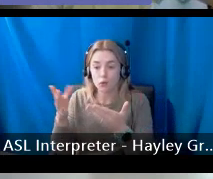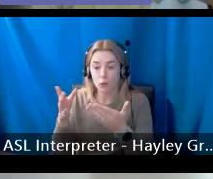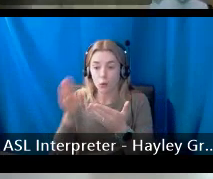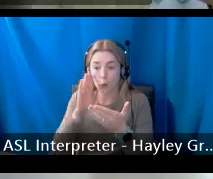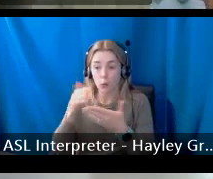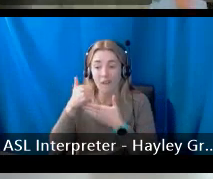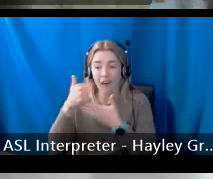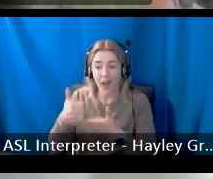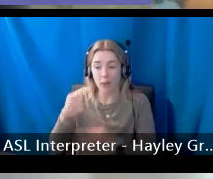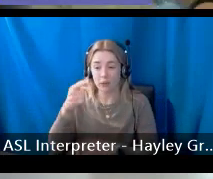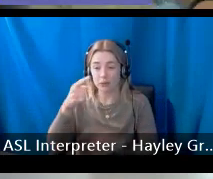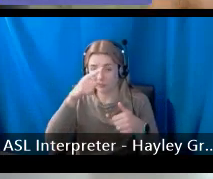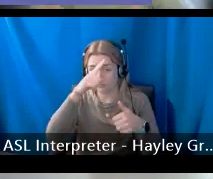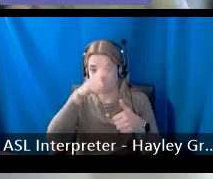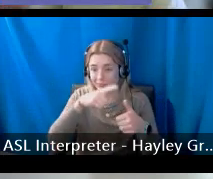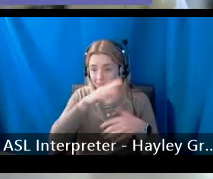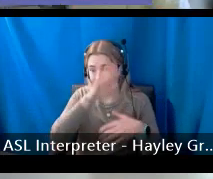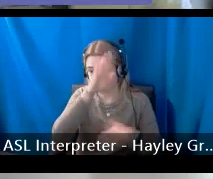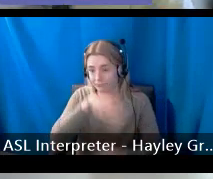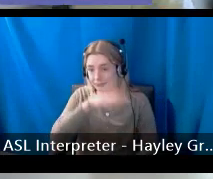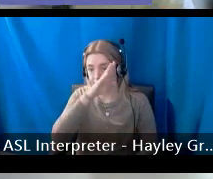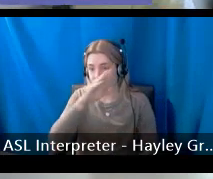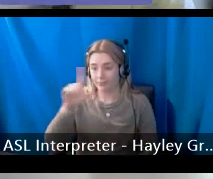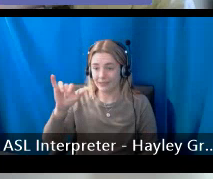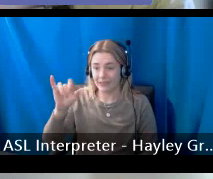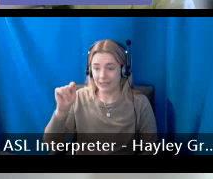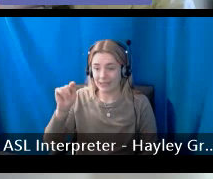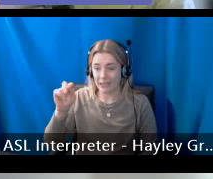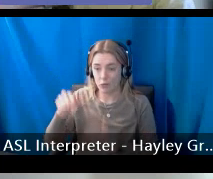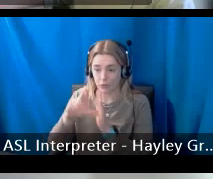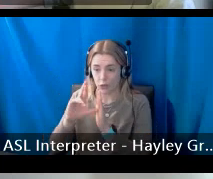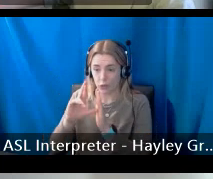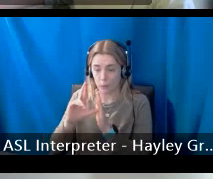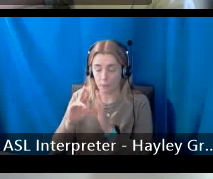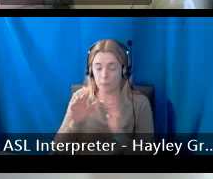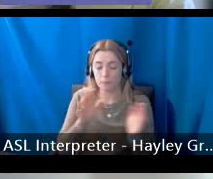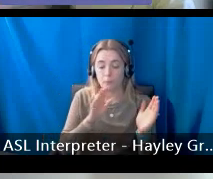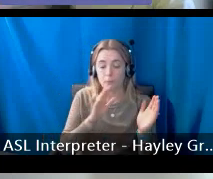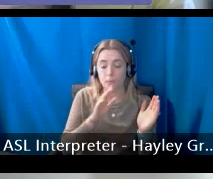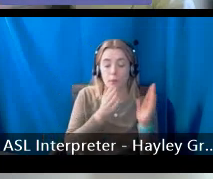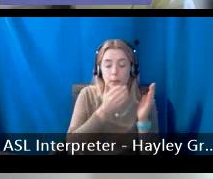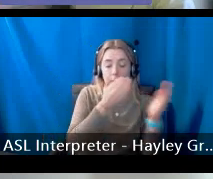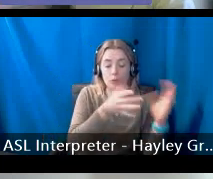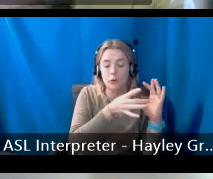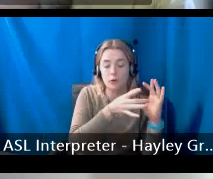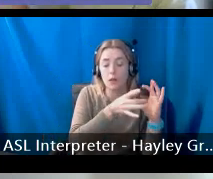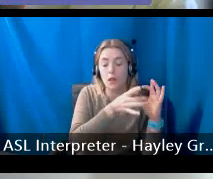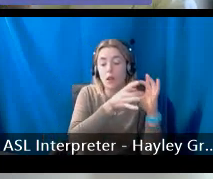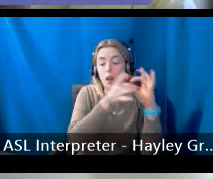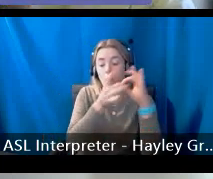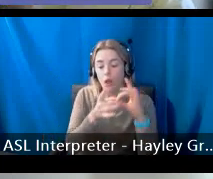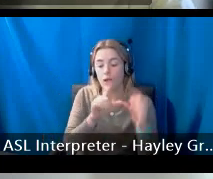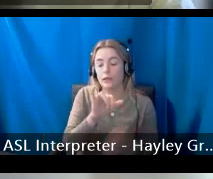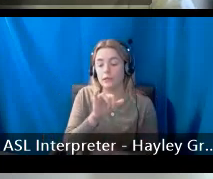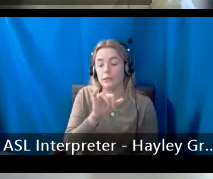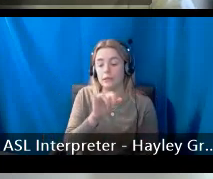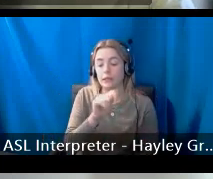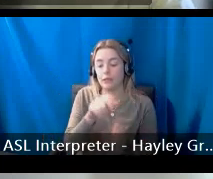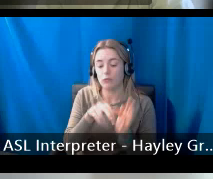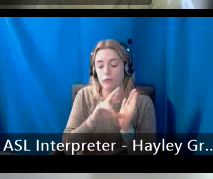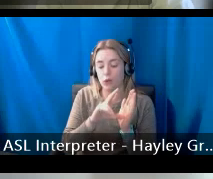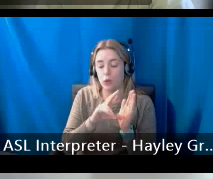work. This work will then guide the rest of your paper. Okay.